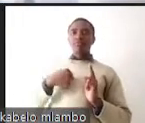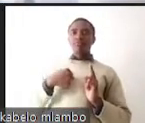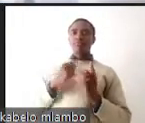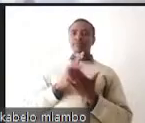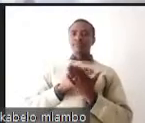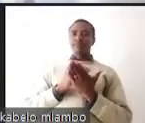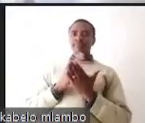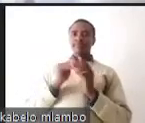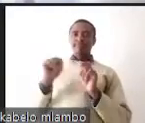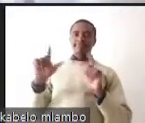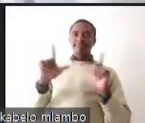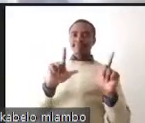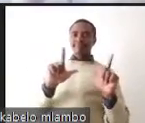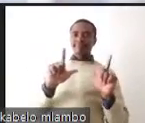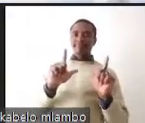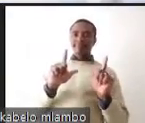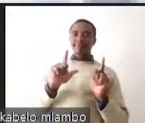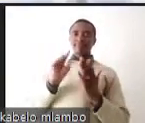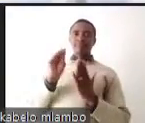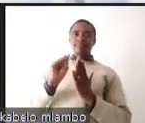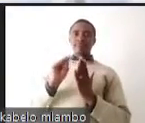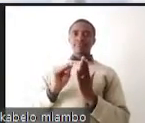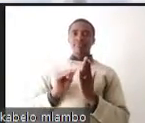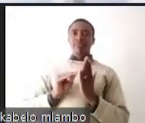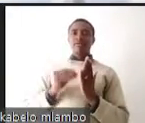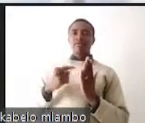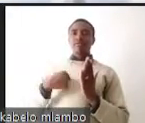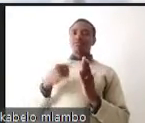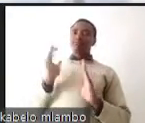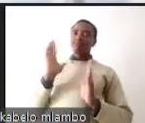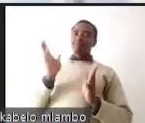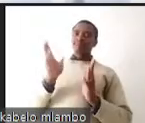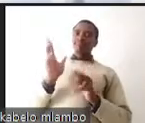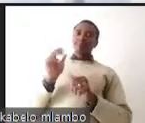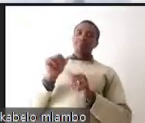the notes that were taken as I'm going through the report from the group?